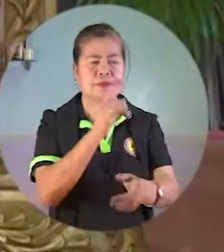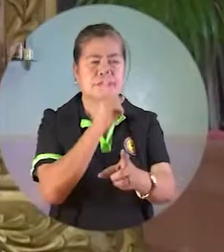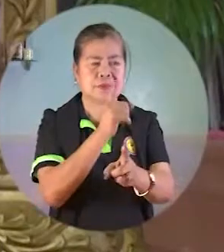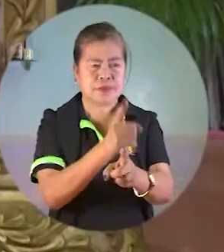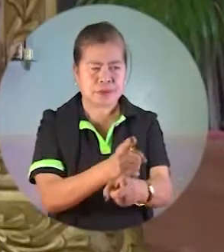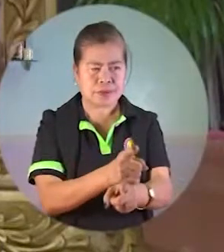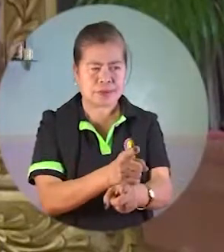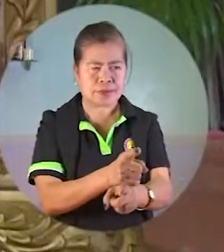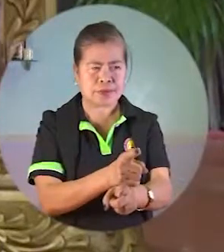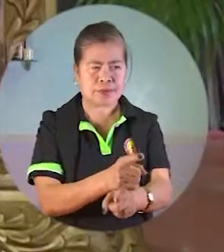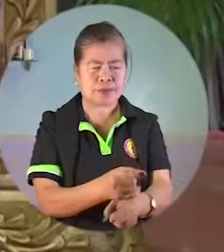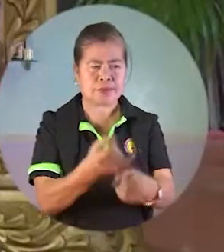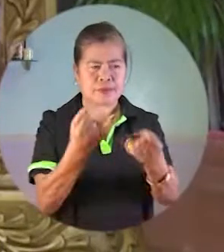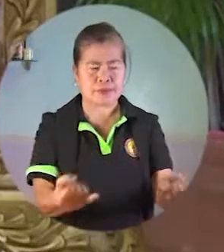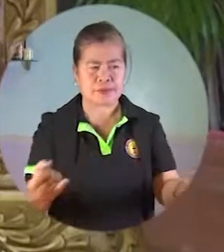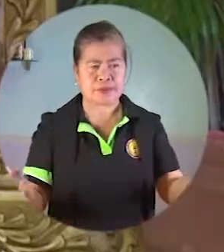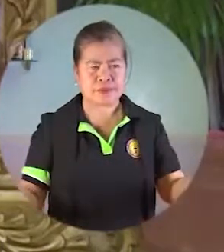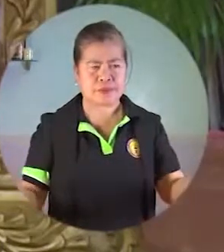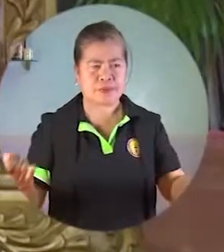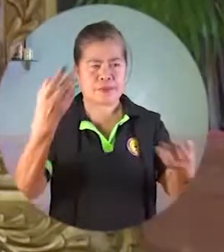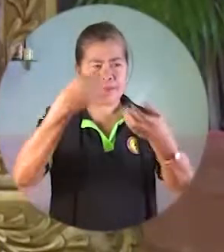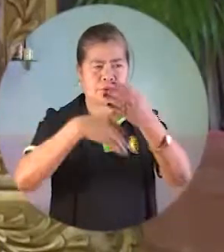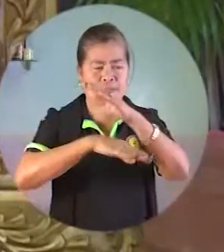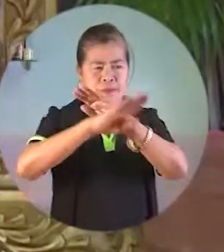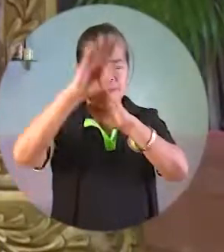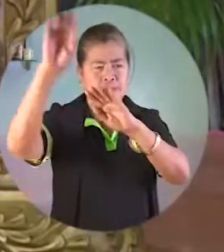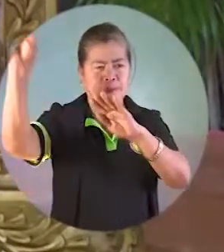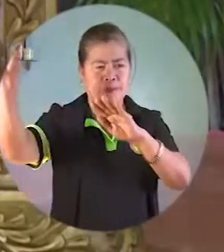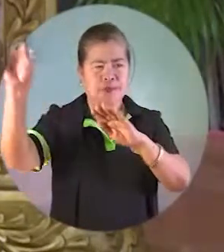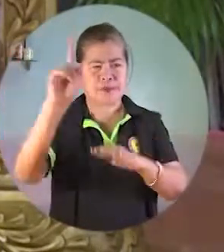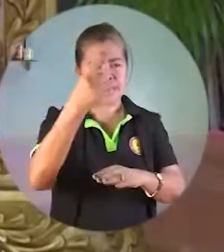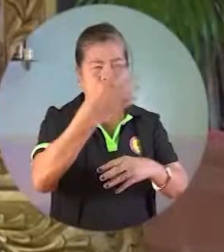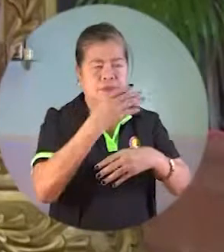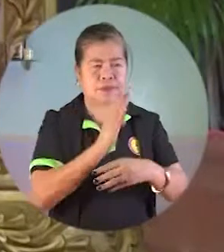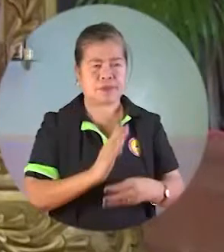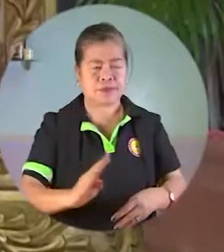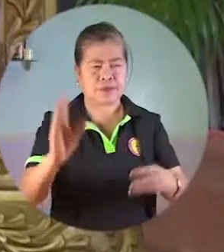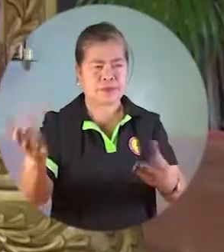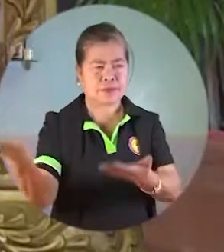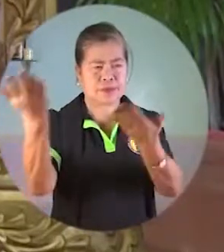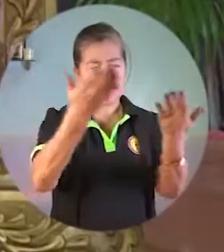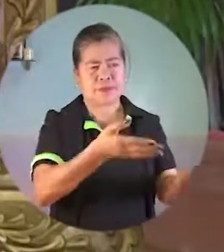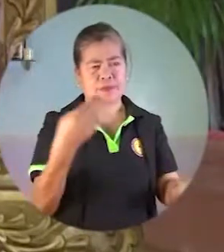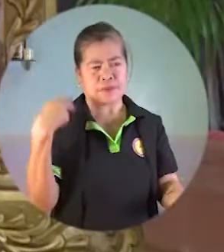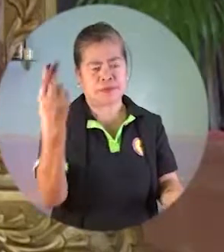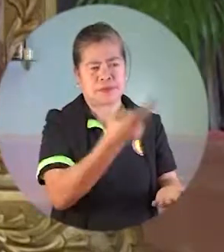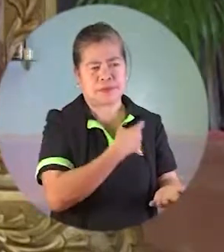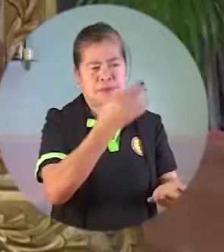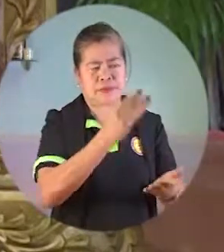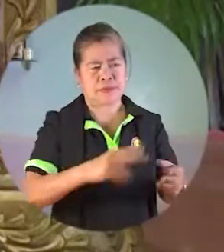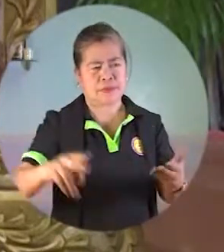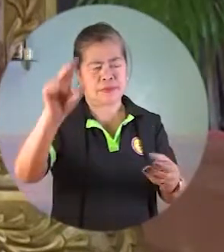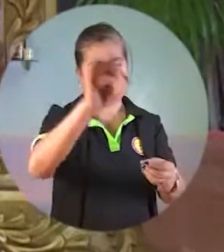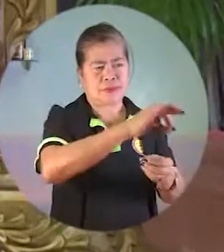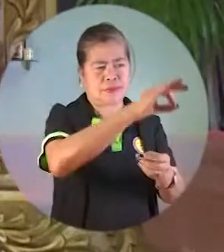The true ingredient of heaven is the one being given to us by the